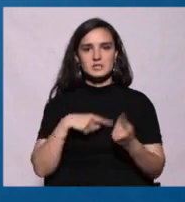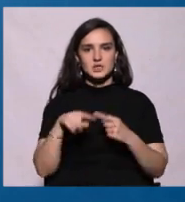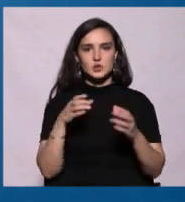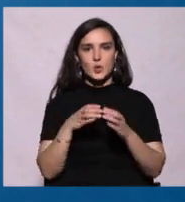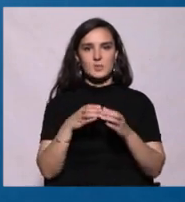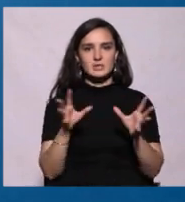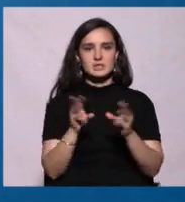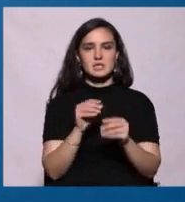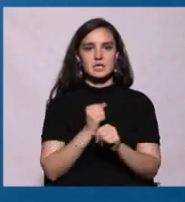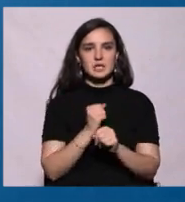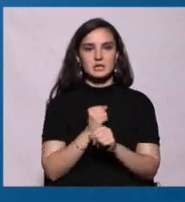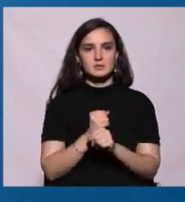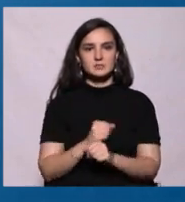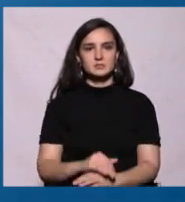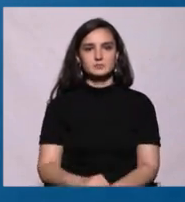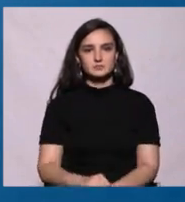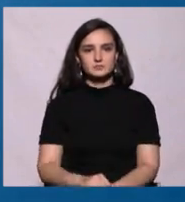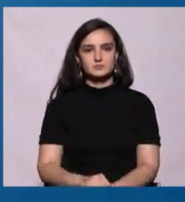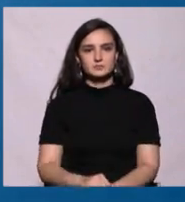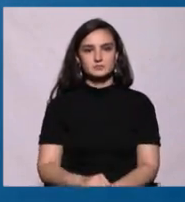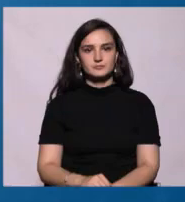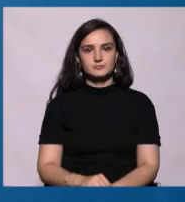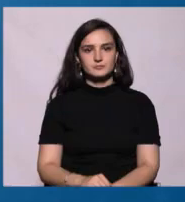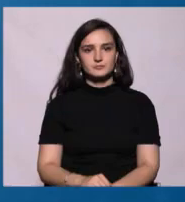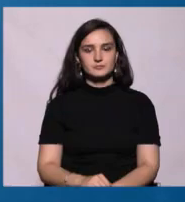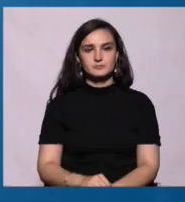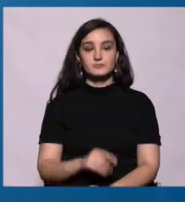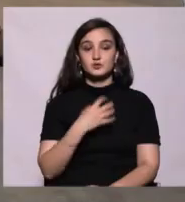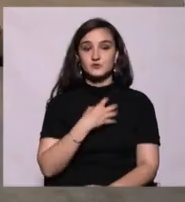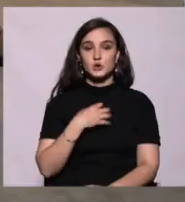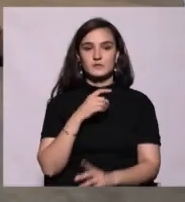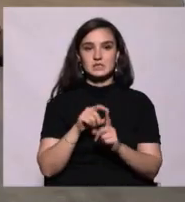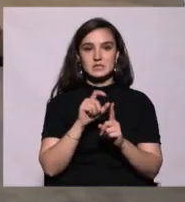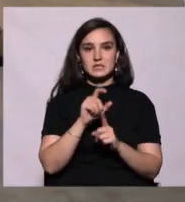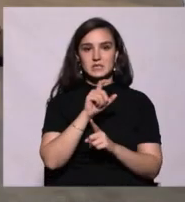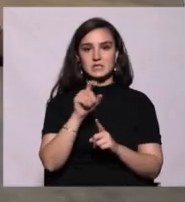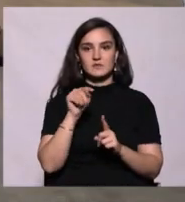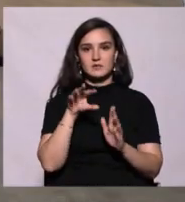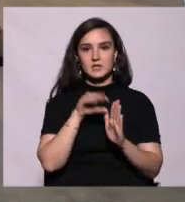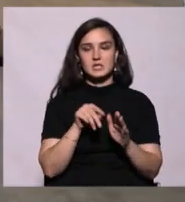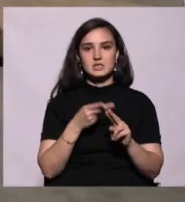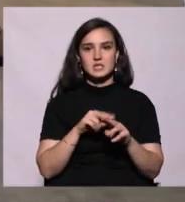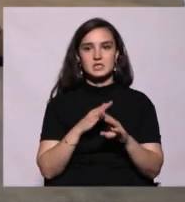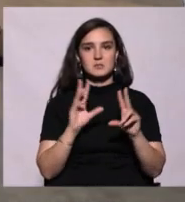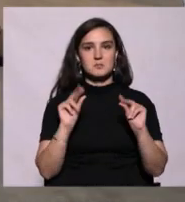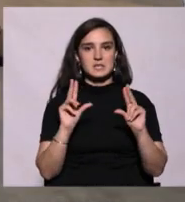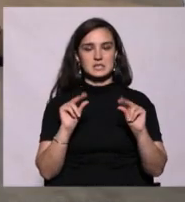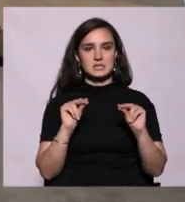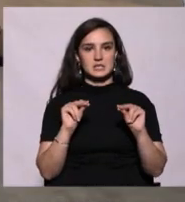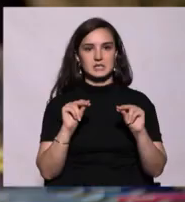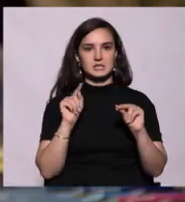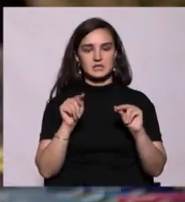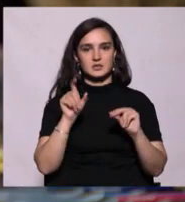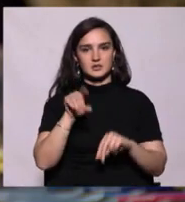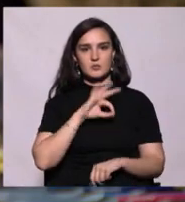company. So, the key word in this is happy customers.